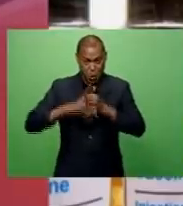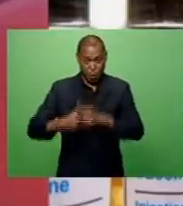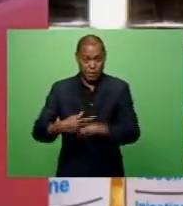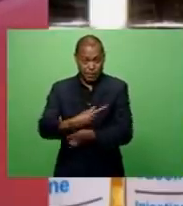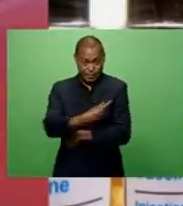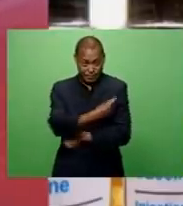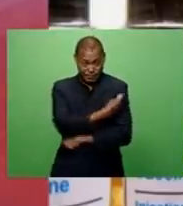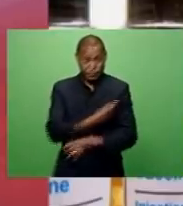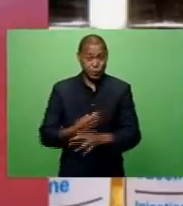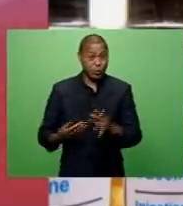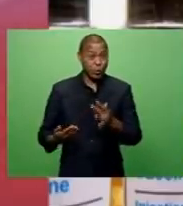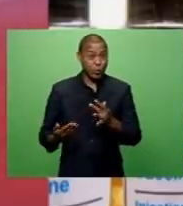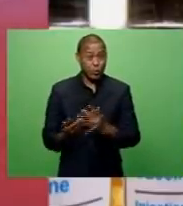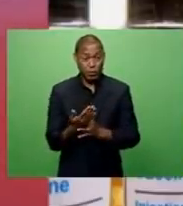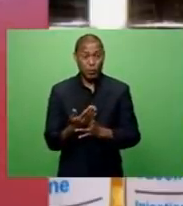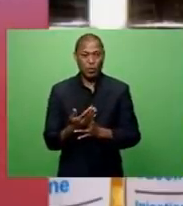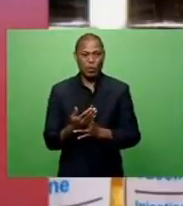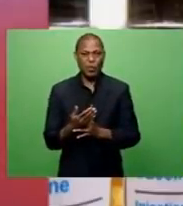through the COVAX